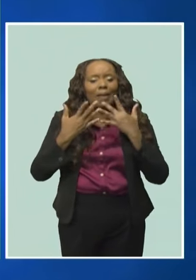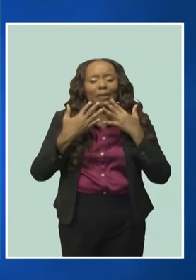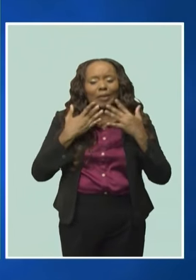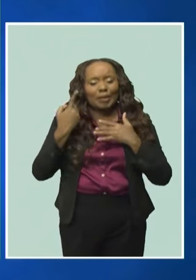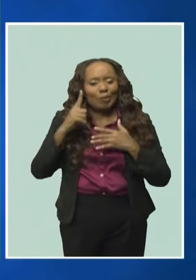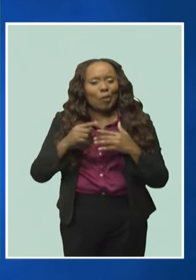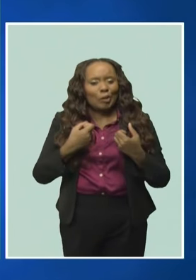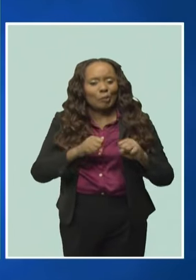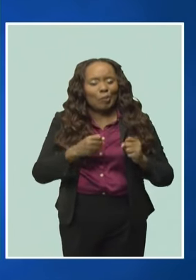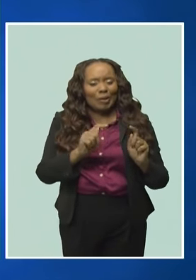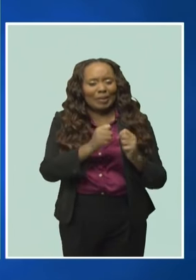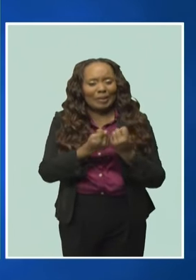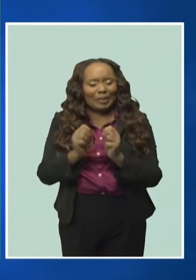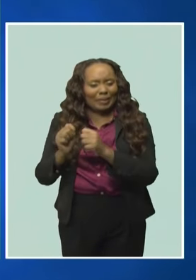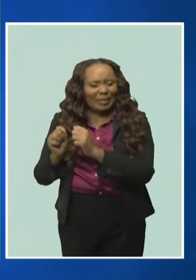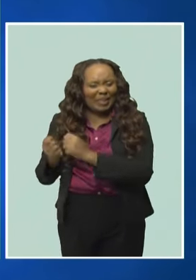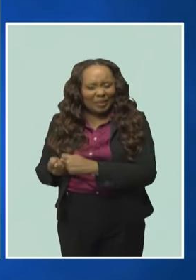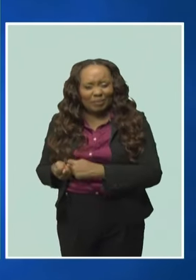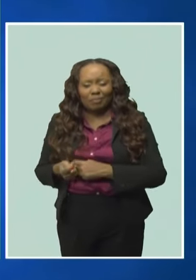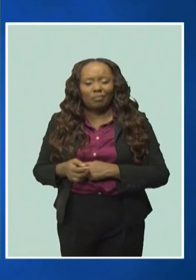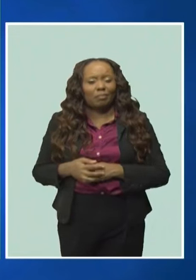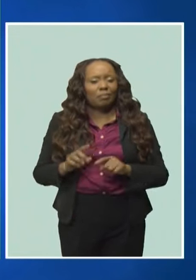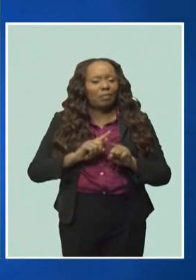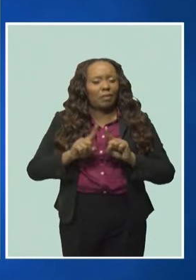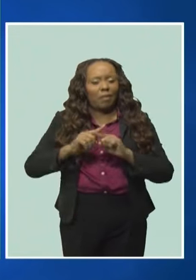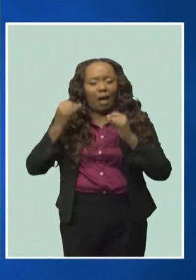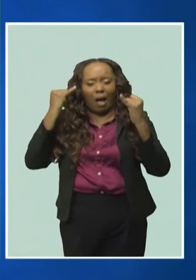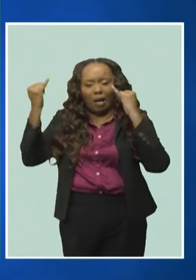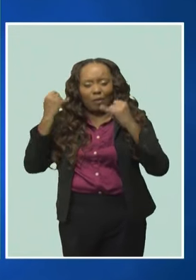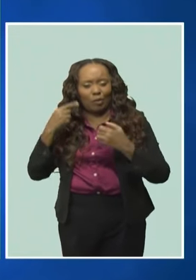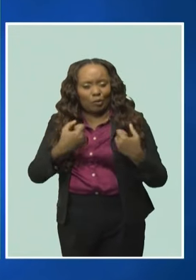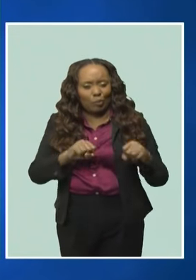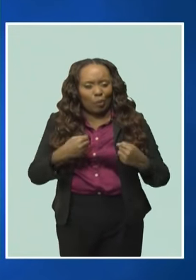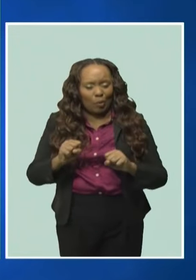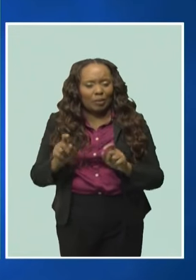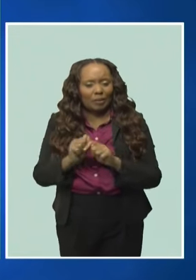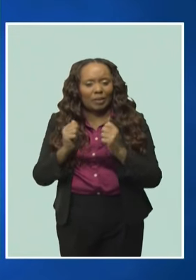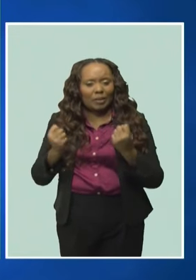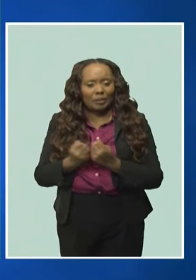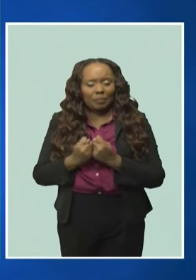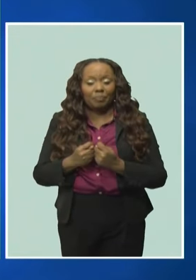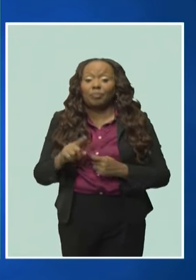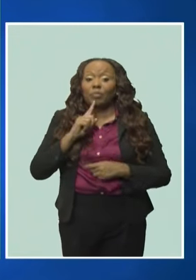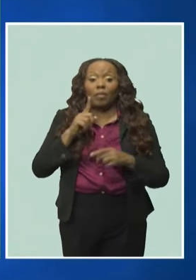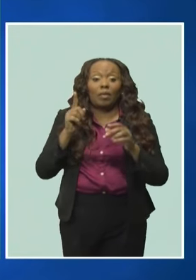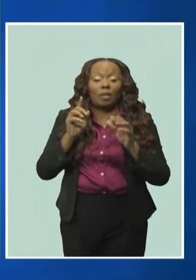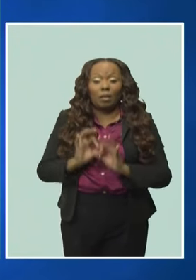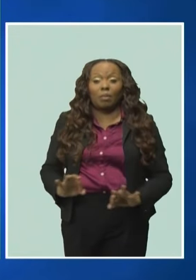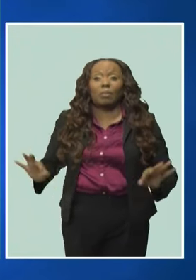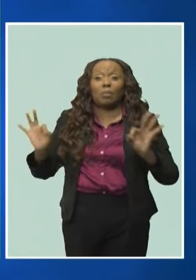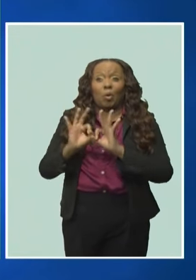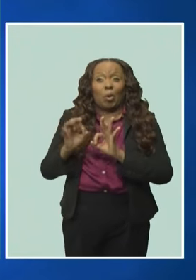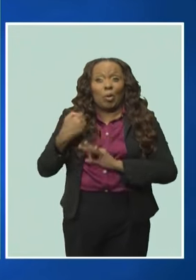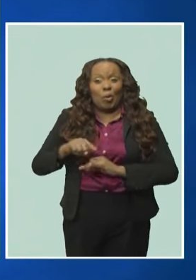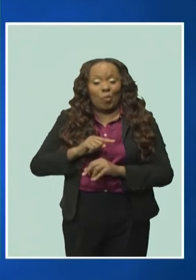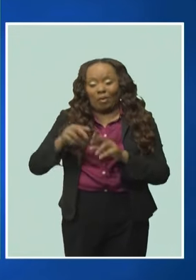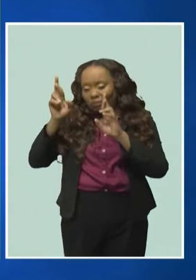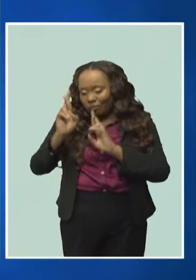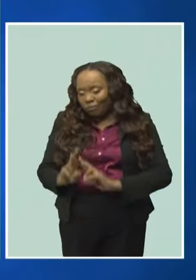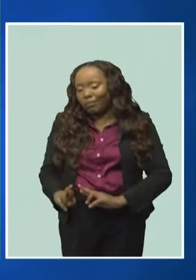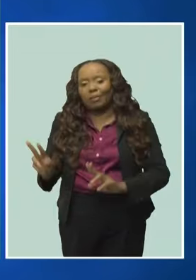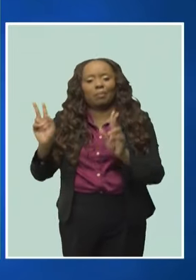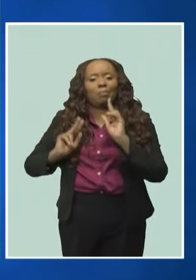the General Studies Division. It is important that we commemorate and honor Barbadians who selflessly